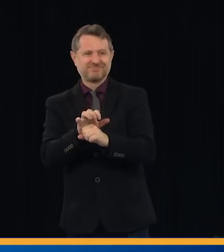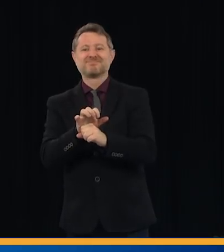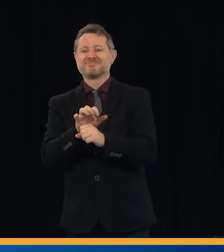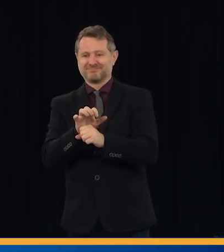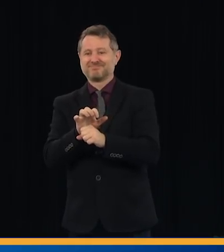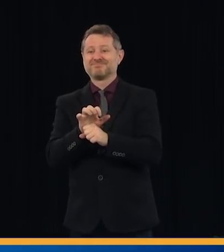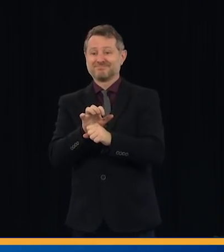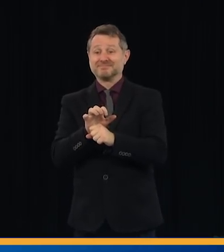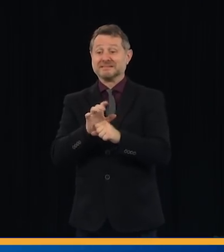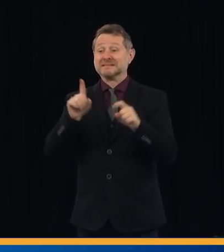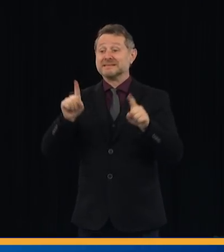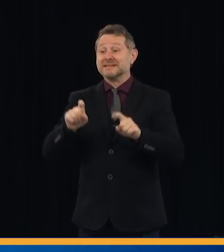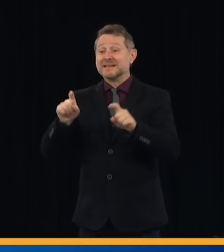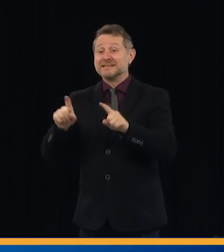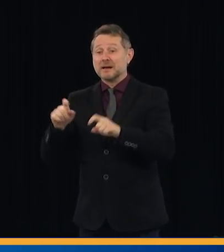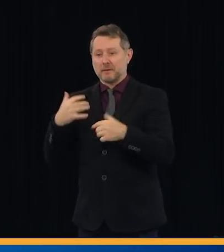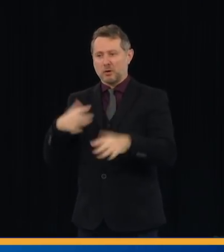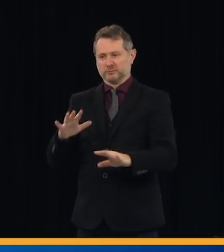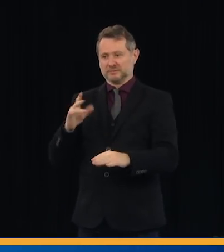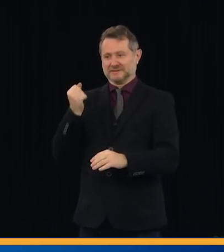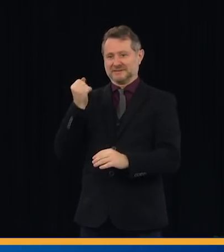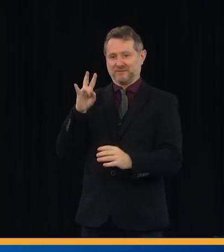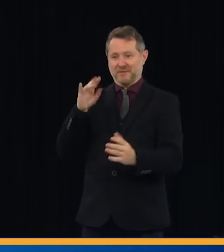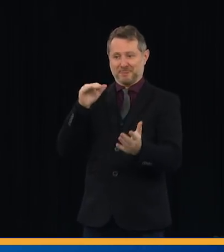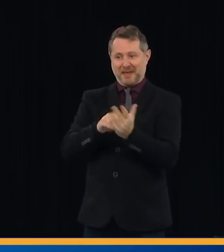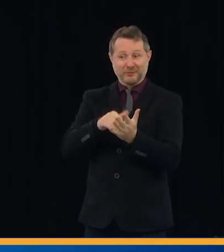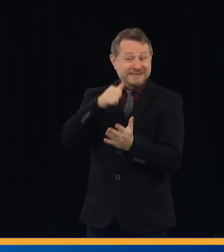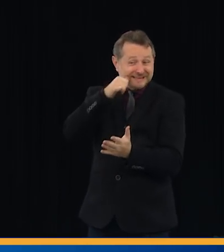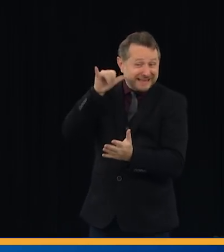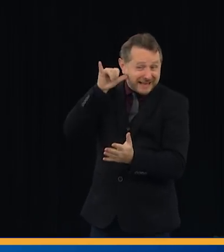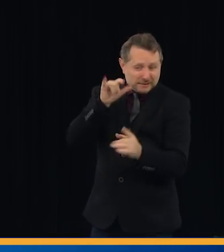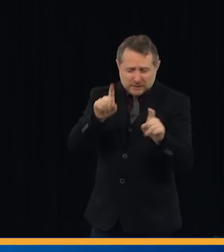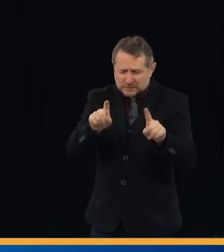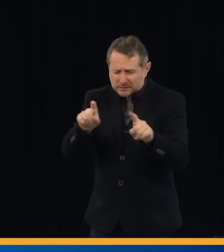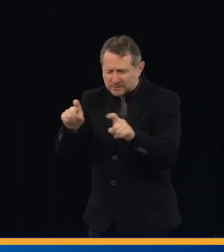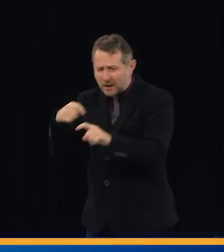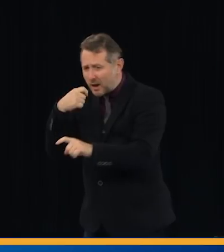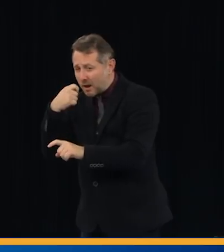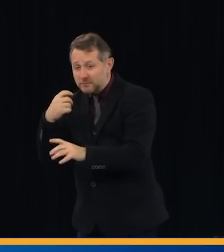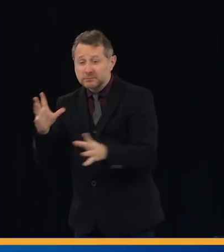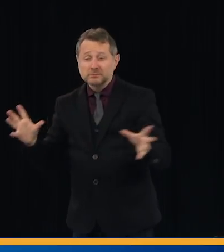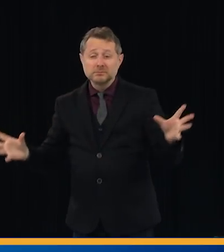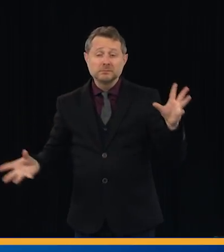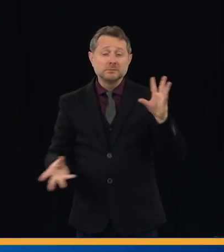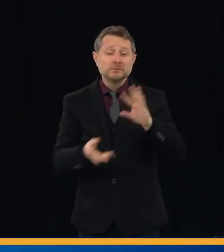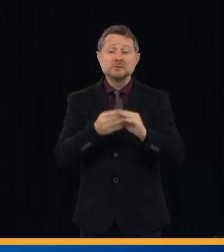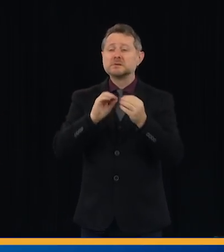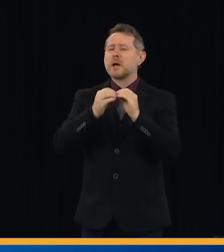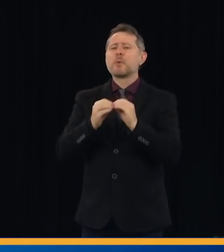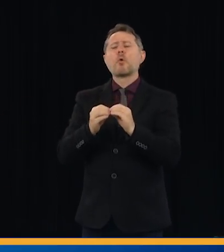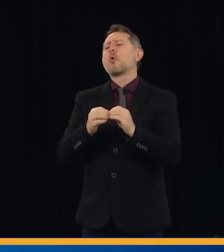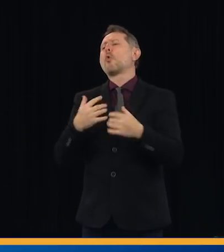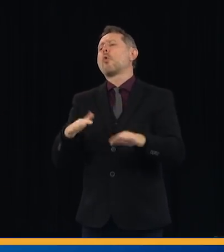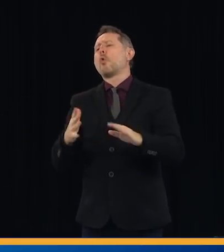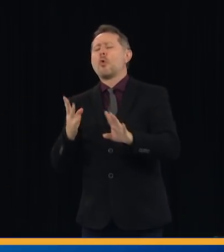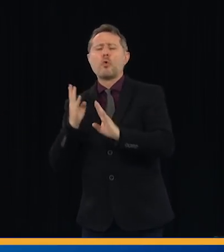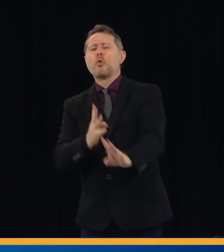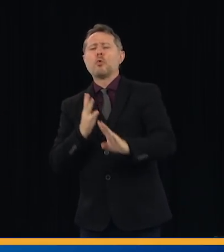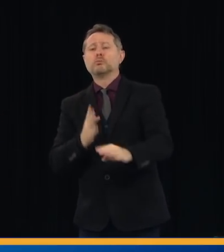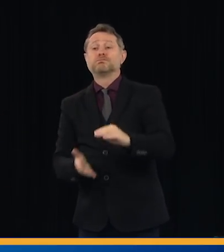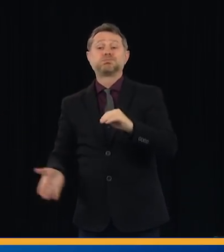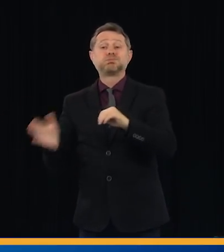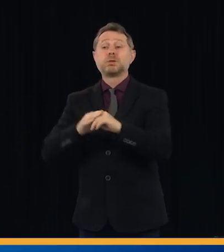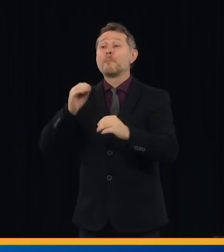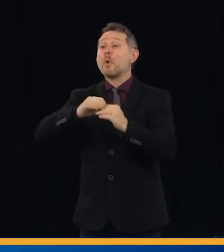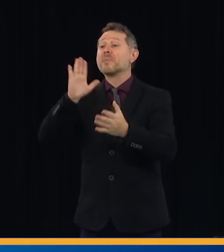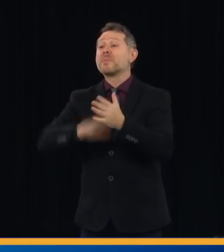tested 17,000 people yesterday. Again, we're testing more than any state in the country and more than China and Korea